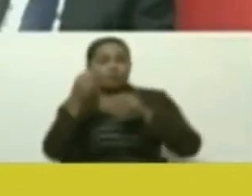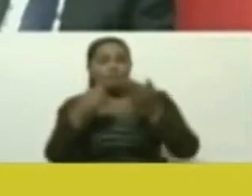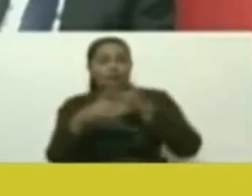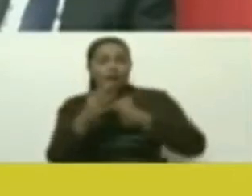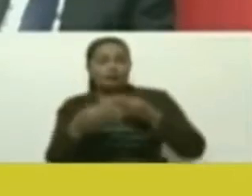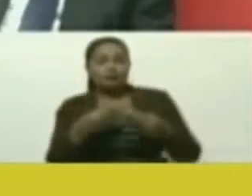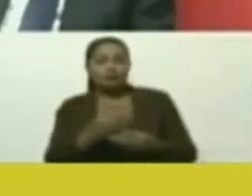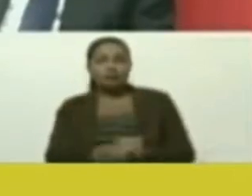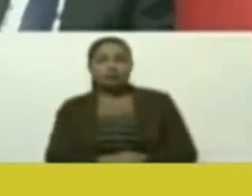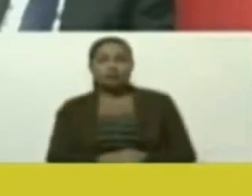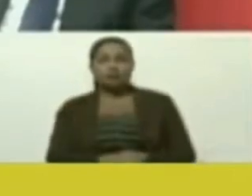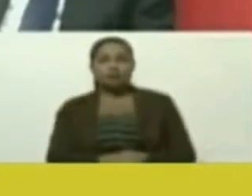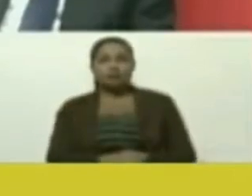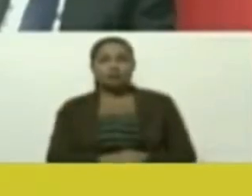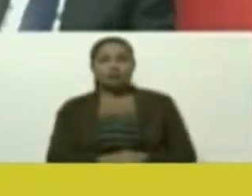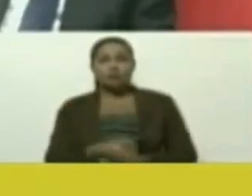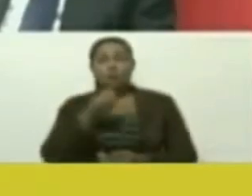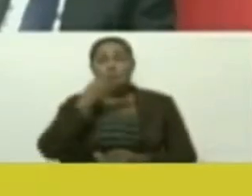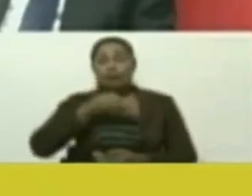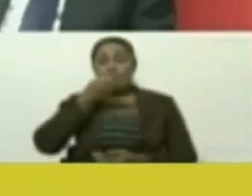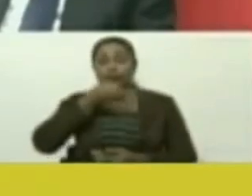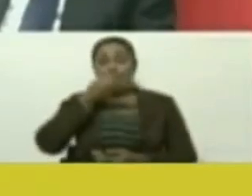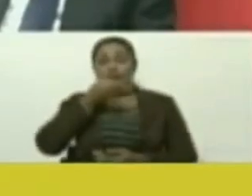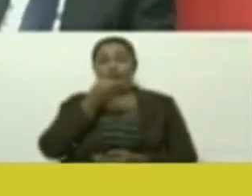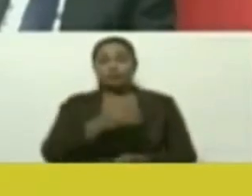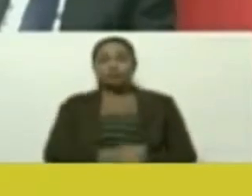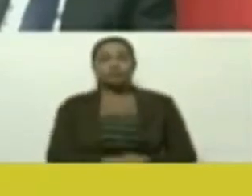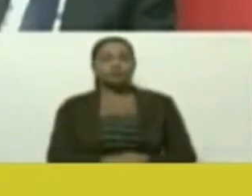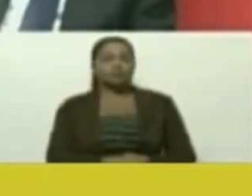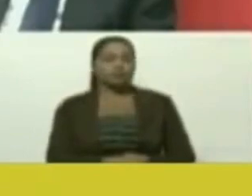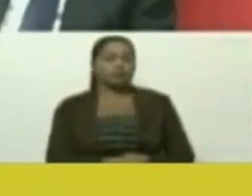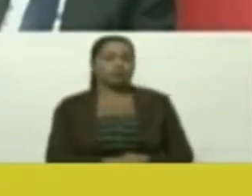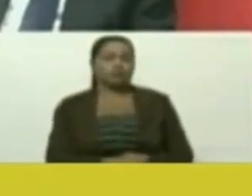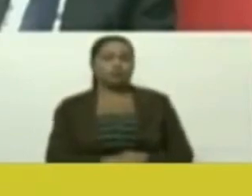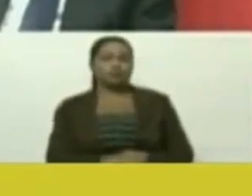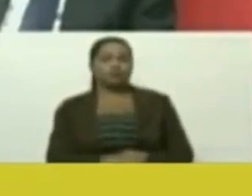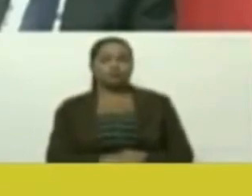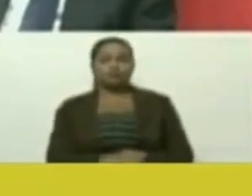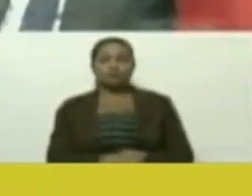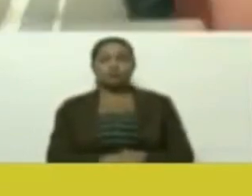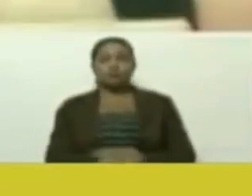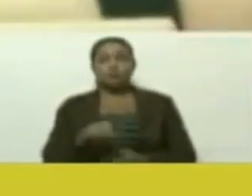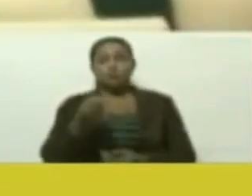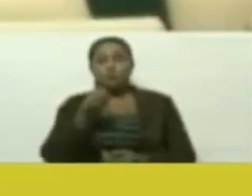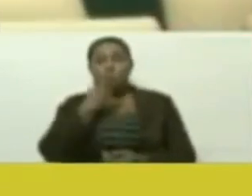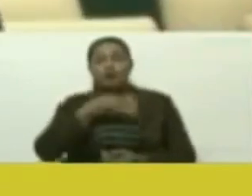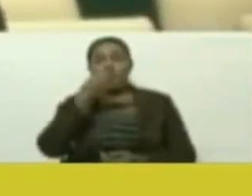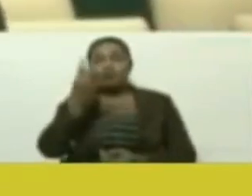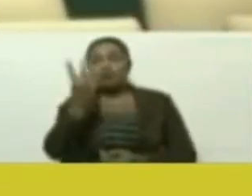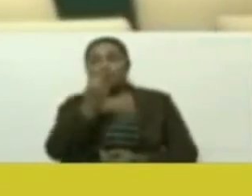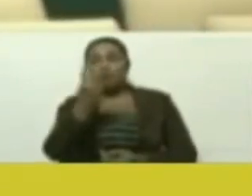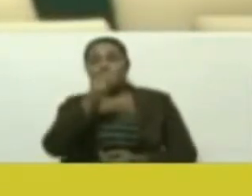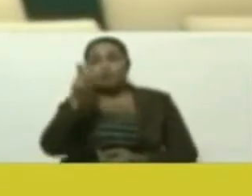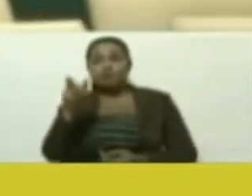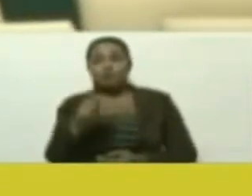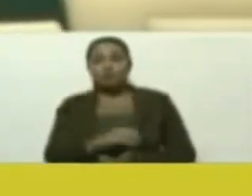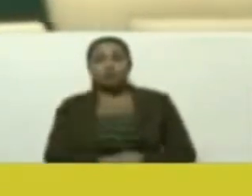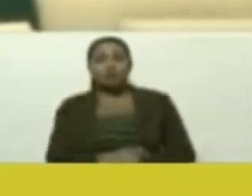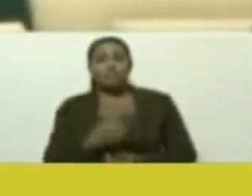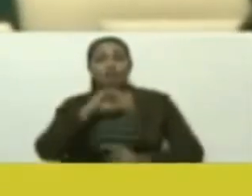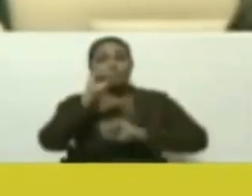ceder la palabra. Buenas tardes. Good afternoon. Para ambos mandatarios. For both